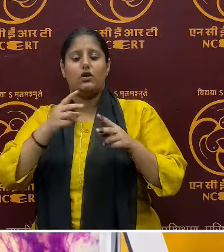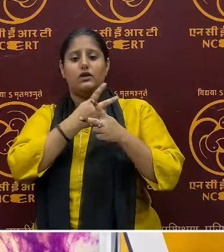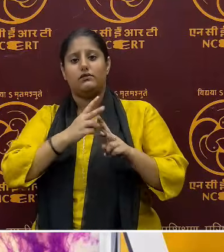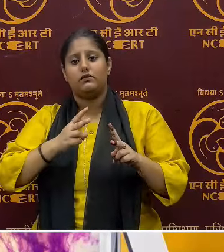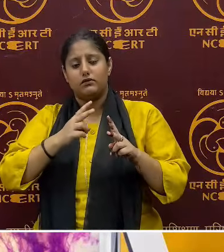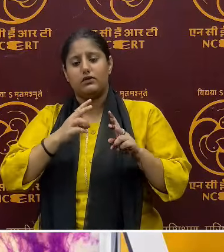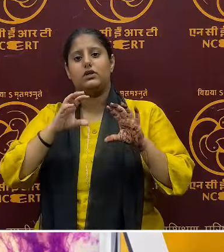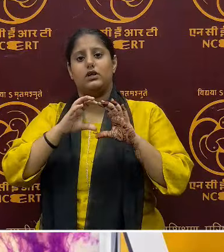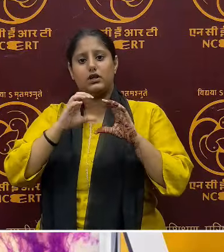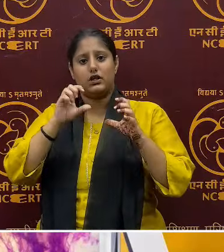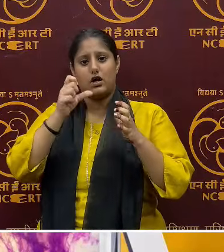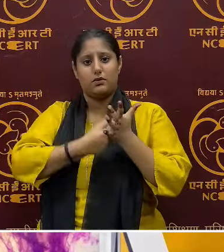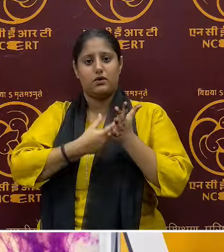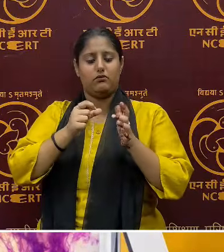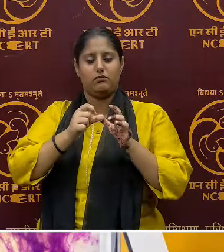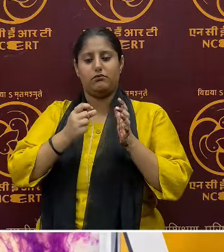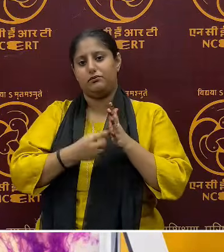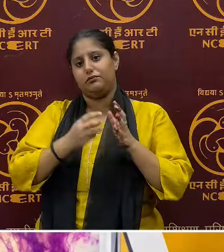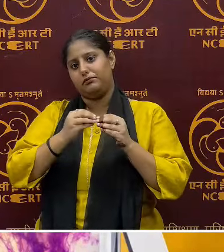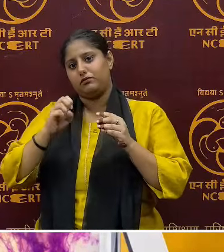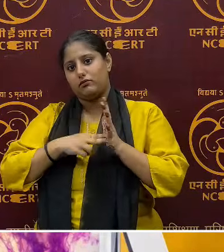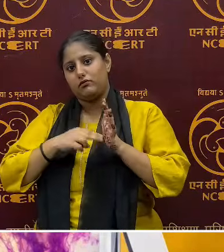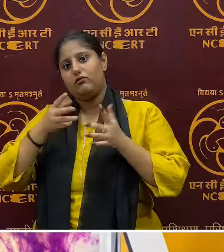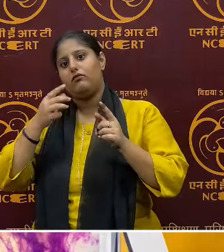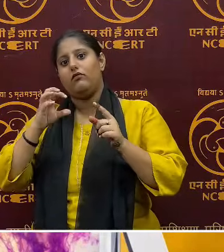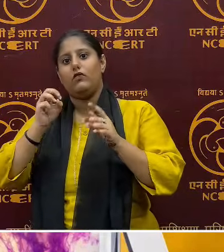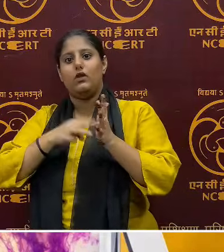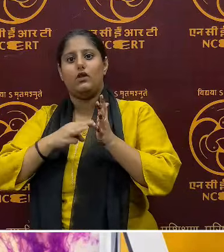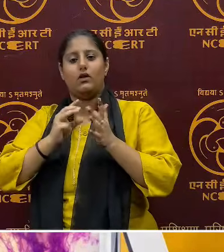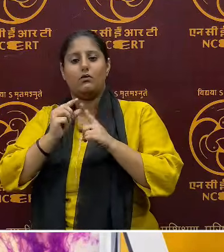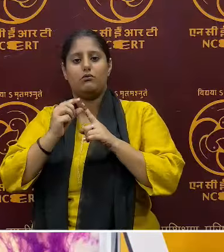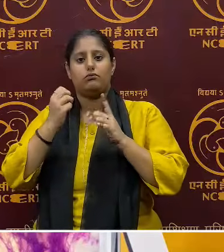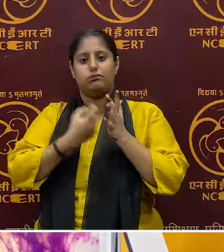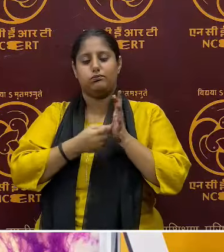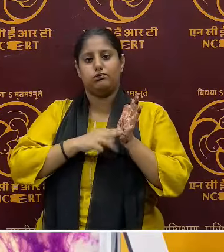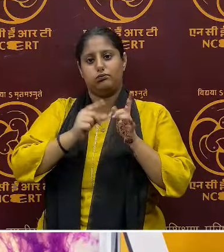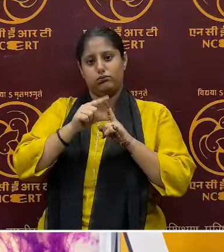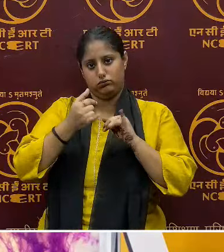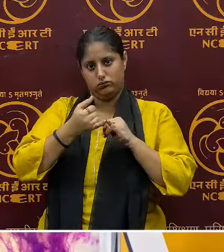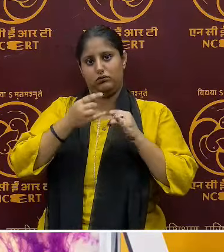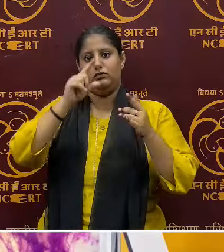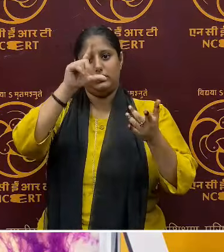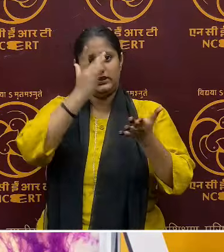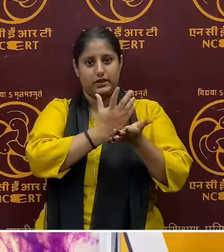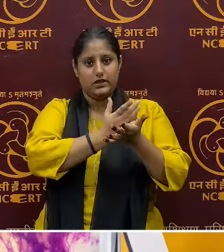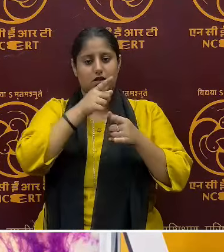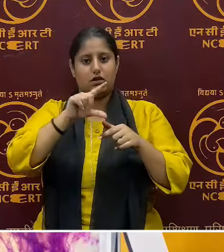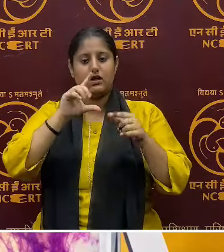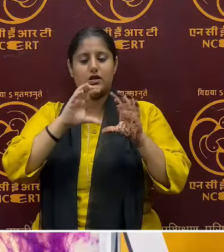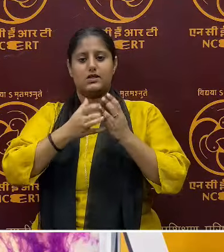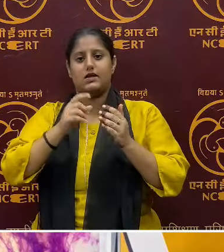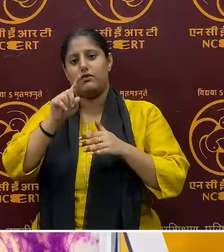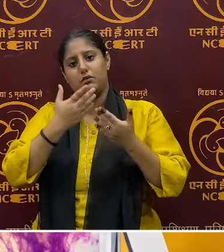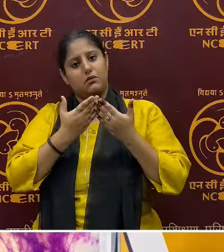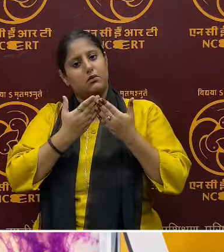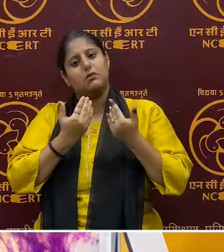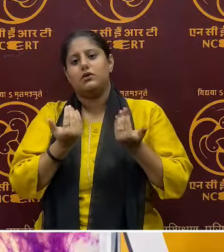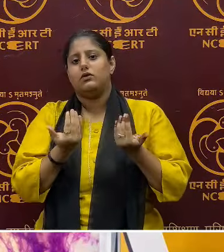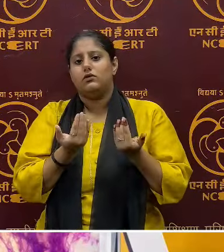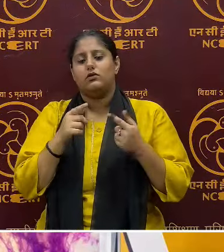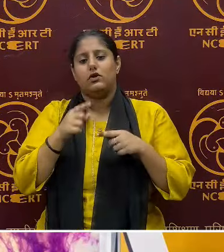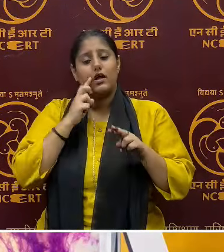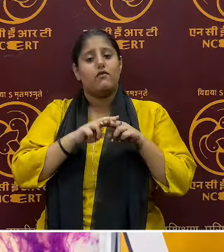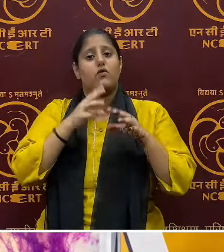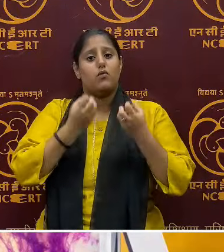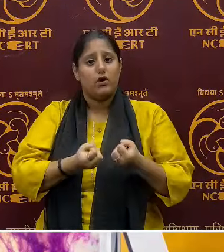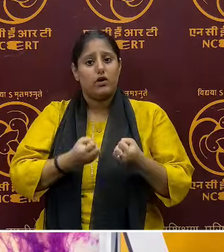its compound chapters, so that it will be very easier for you to get to learn in the class 11th also. And if you want to study